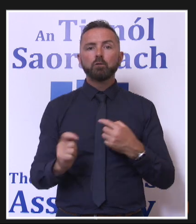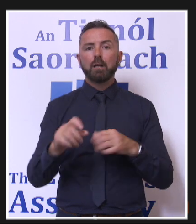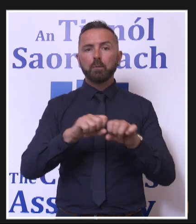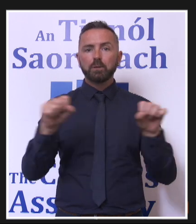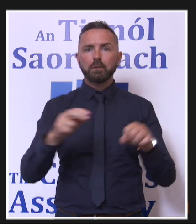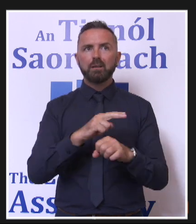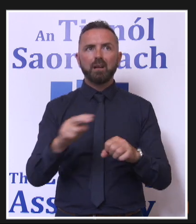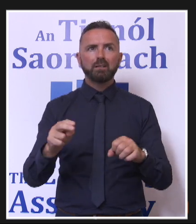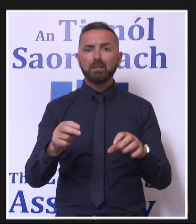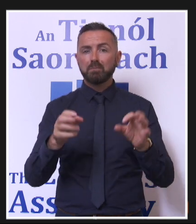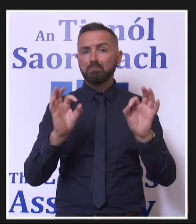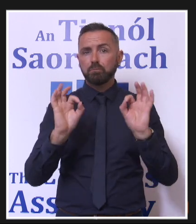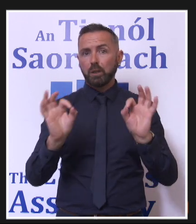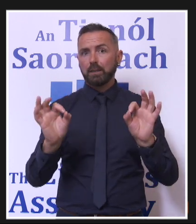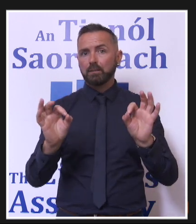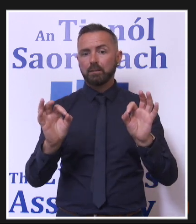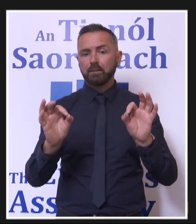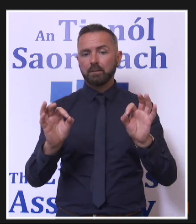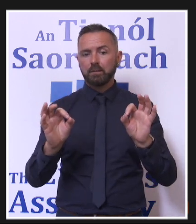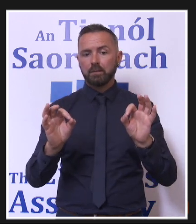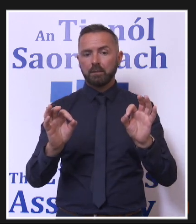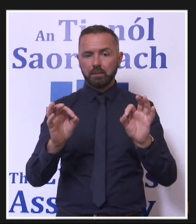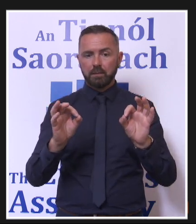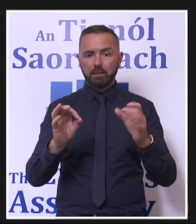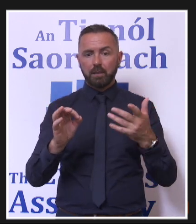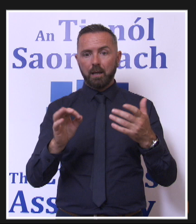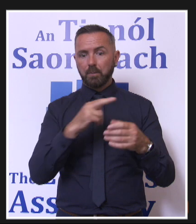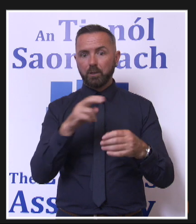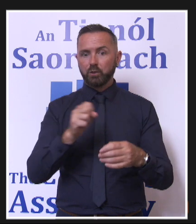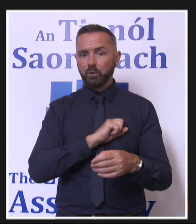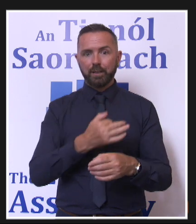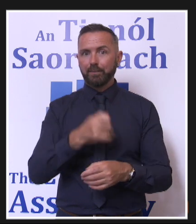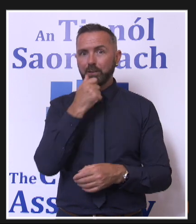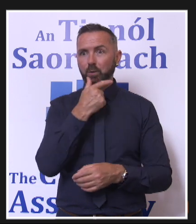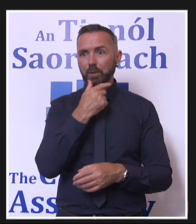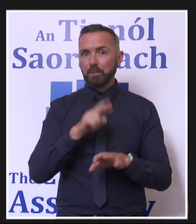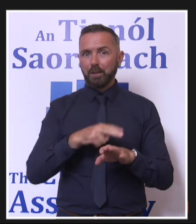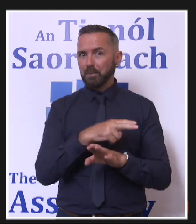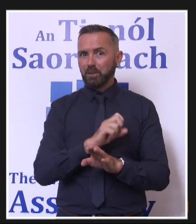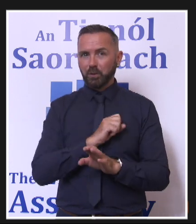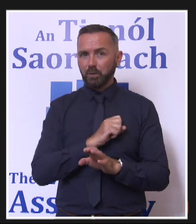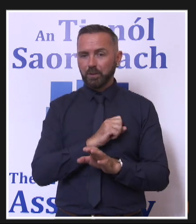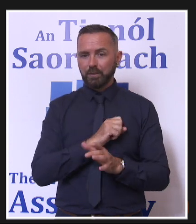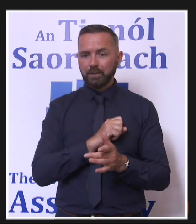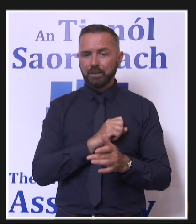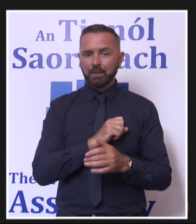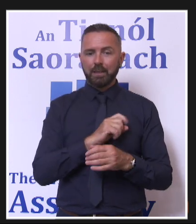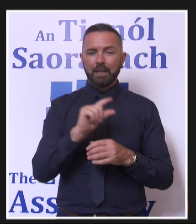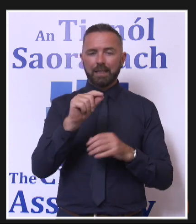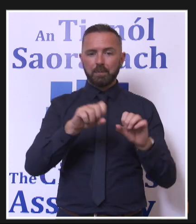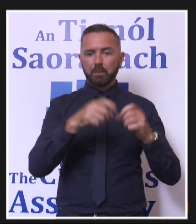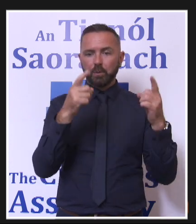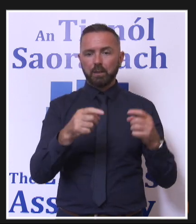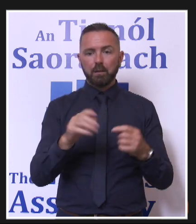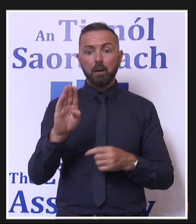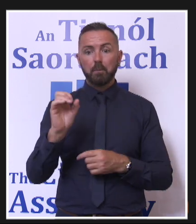brilliant. Dublin's is a bit better. I'm not sure it's much, you know what I mean. It's a bit fragmented, and it's not certainly not like Boston. I was